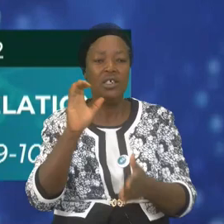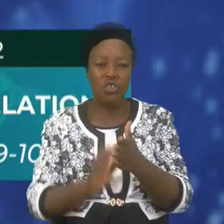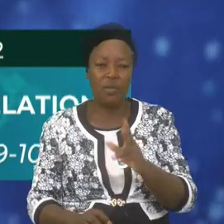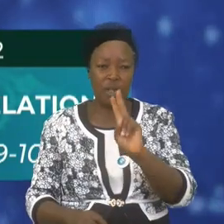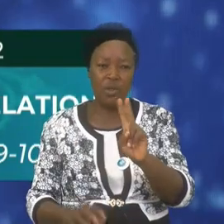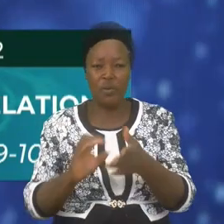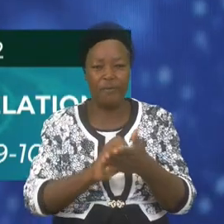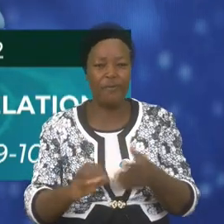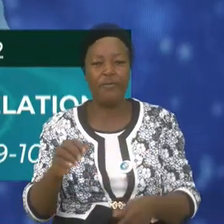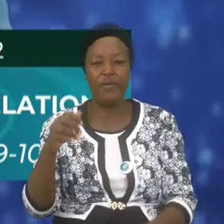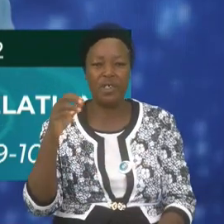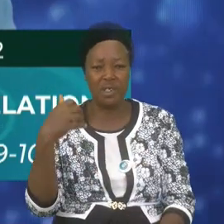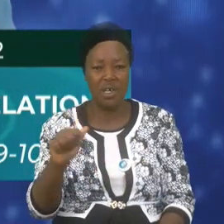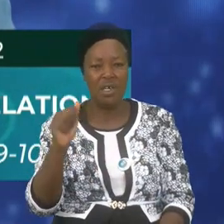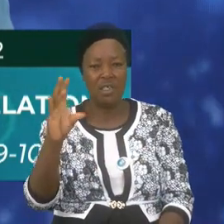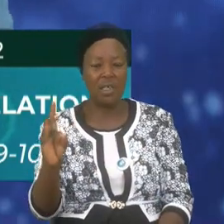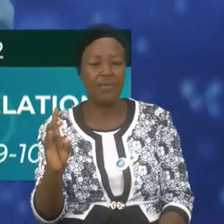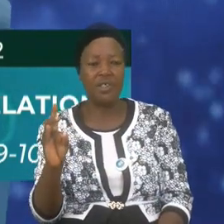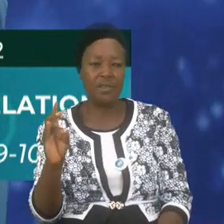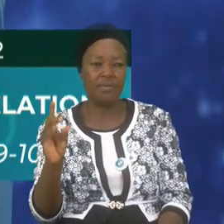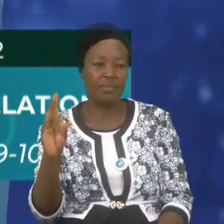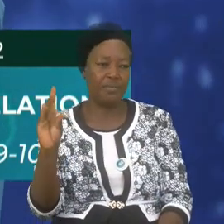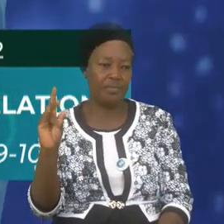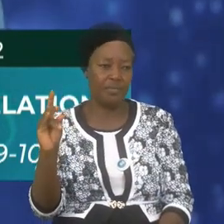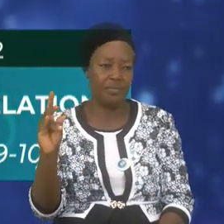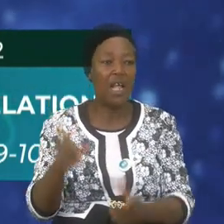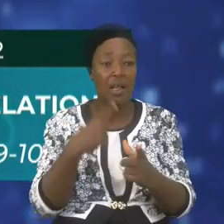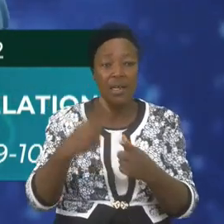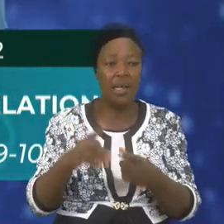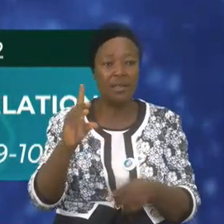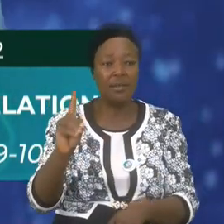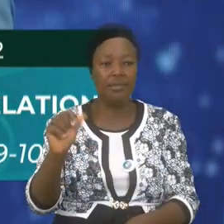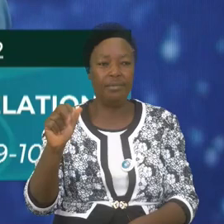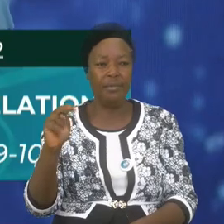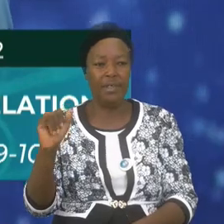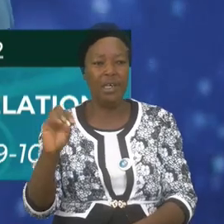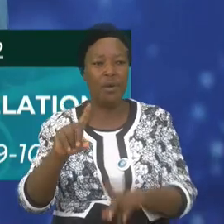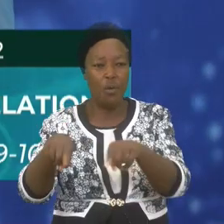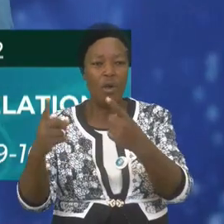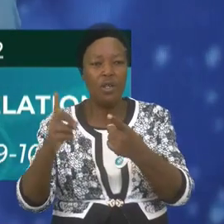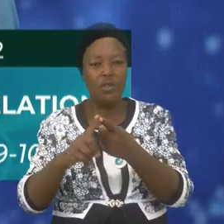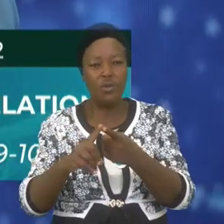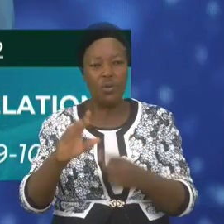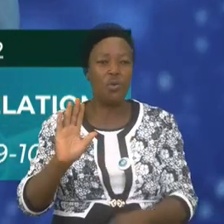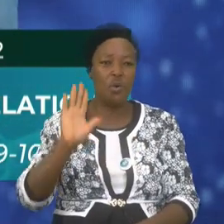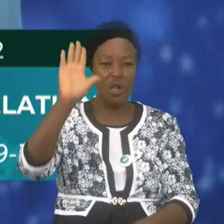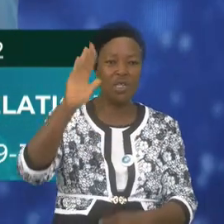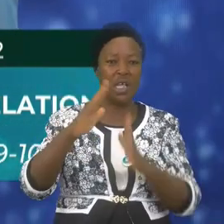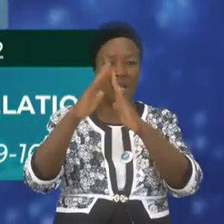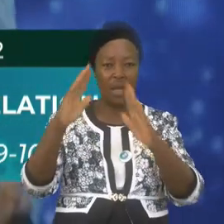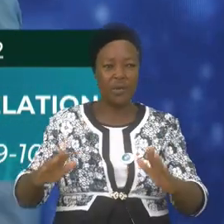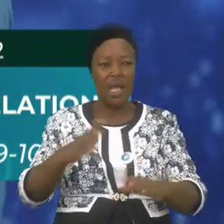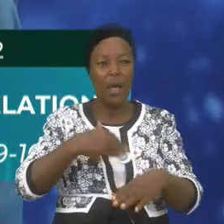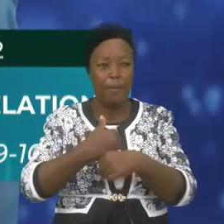Daniel went to his house and made the thing known to Ananiah, Mishael, and